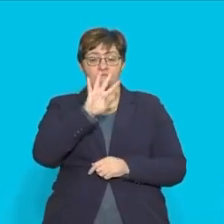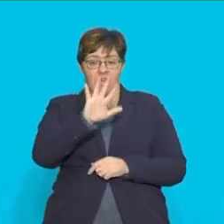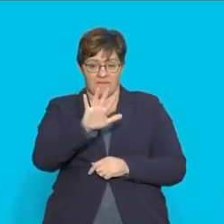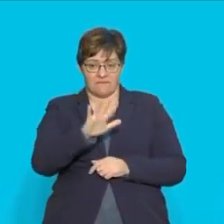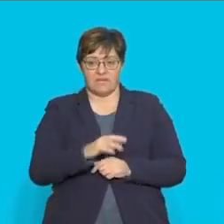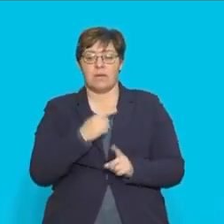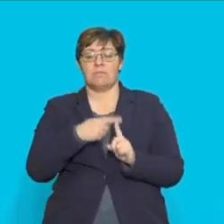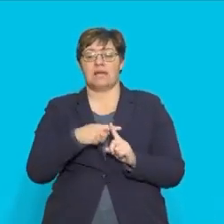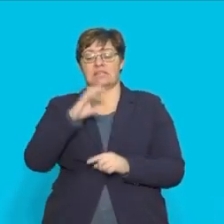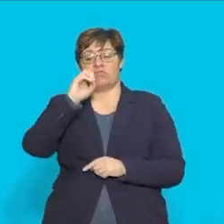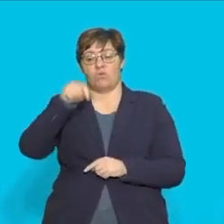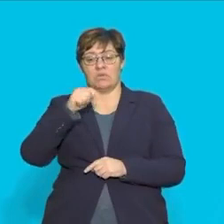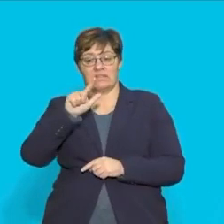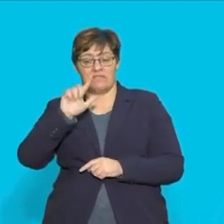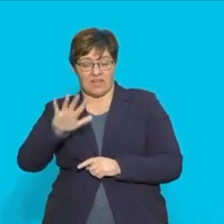0.45 there,